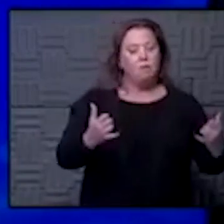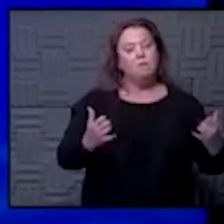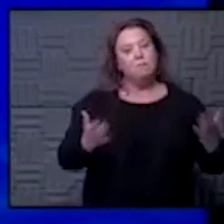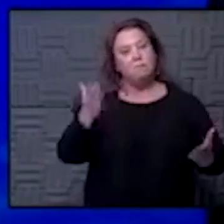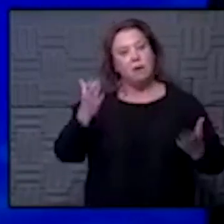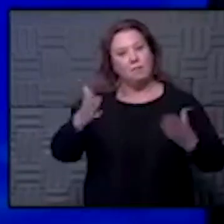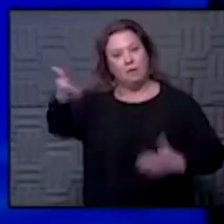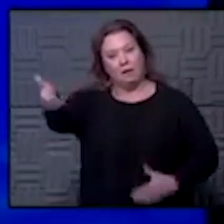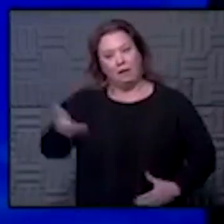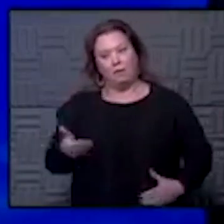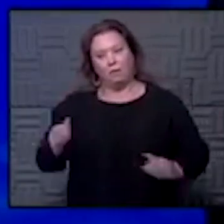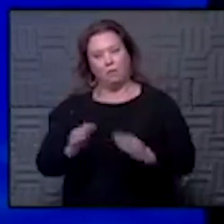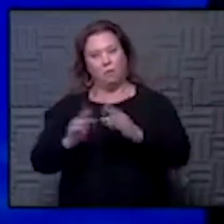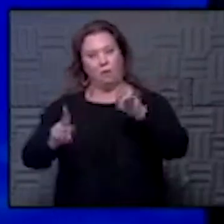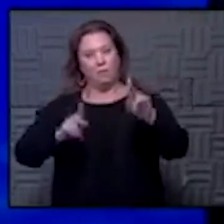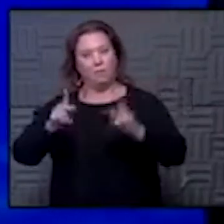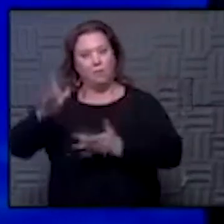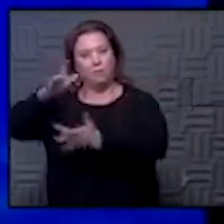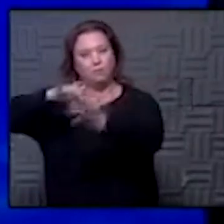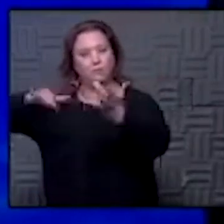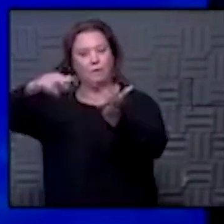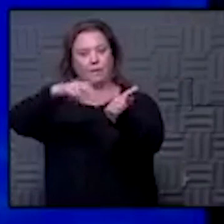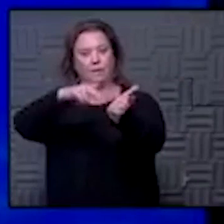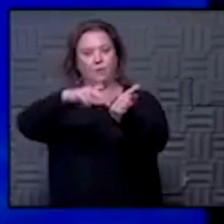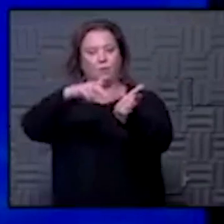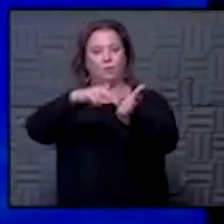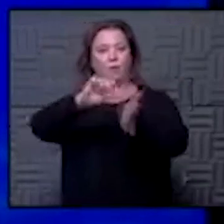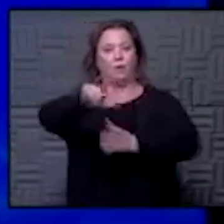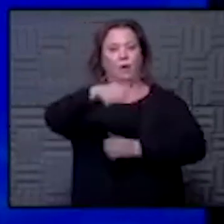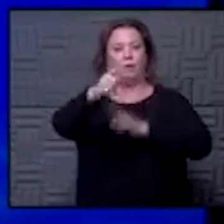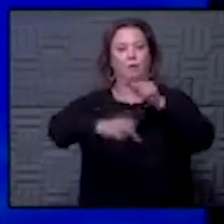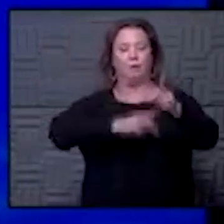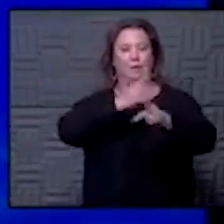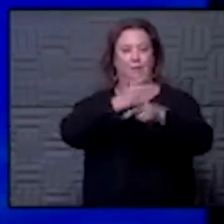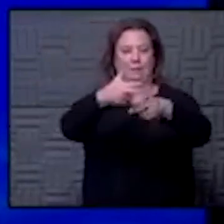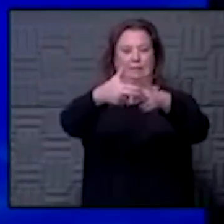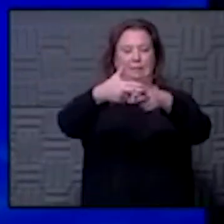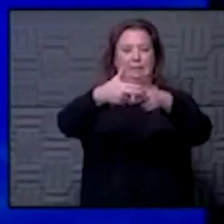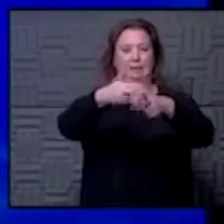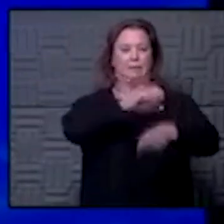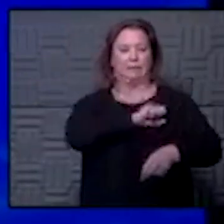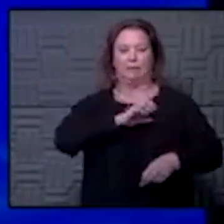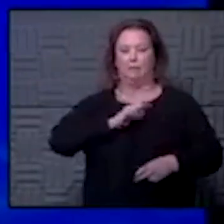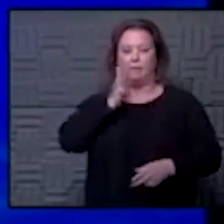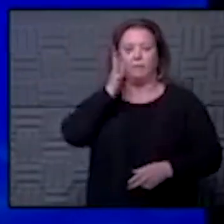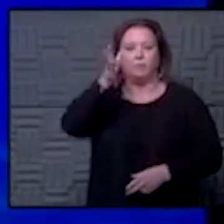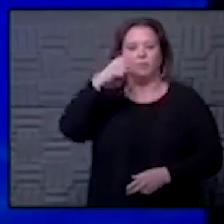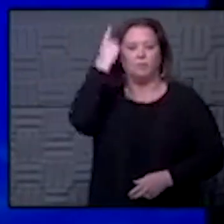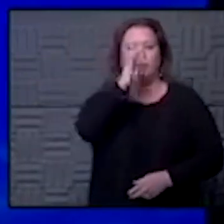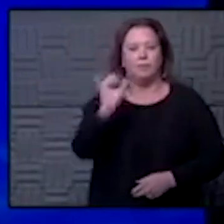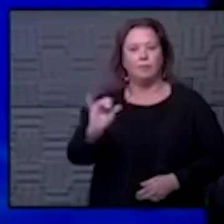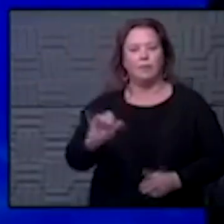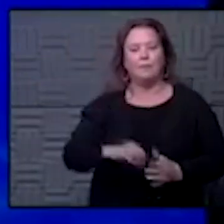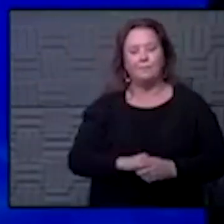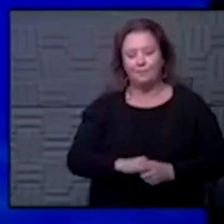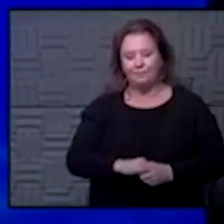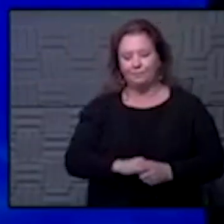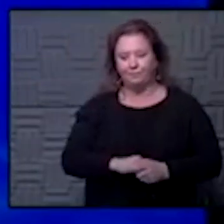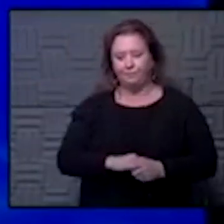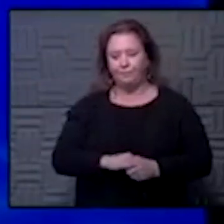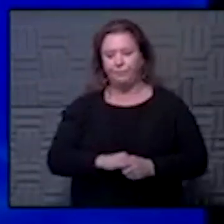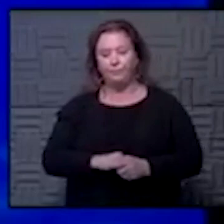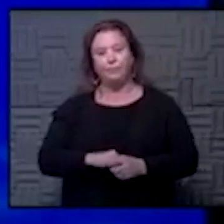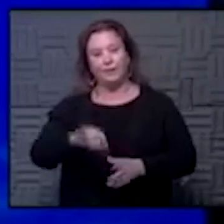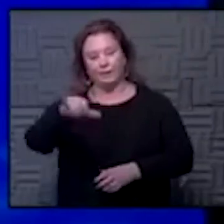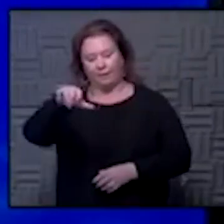you be hiring more people, traveling nurses, or other types of temps? What's in the future for you on that? So, that's